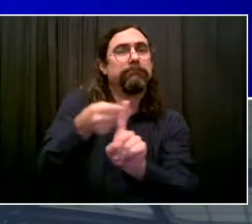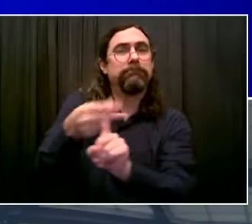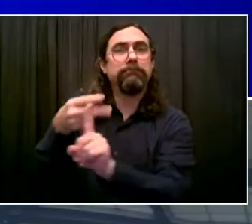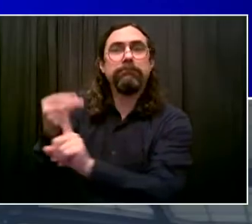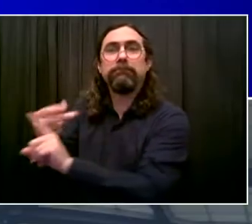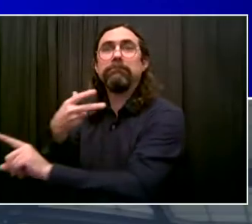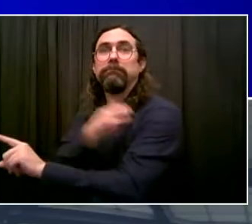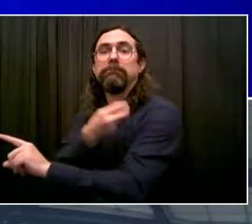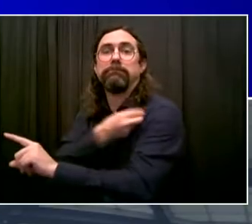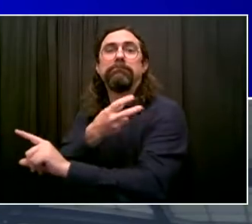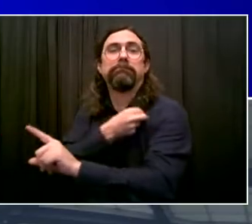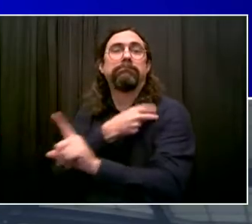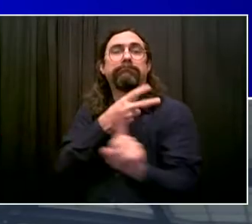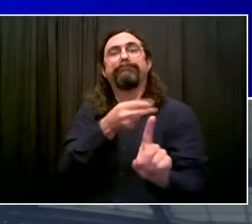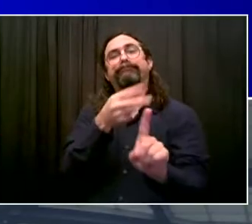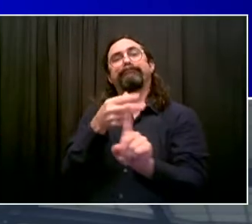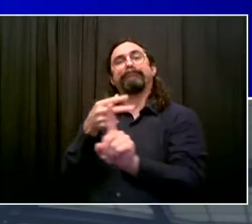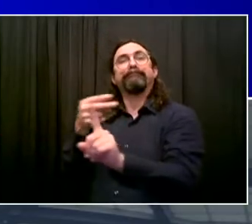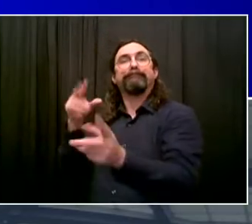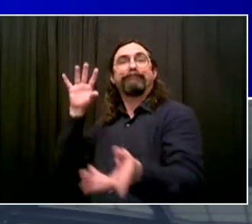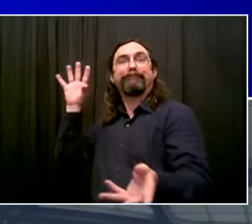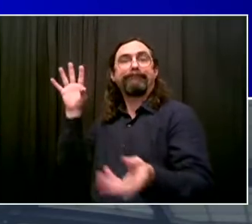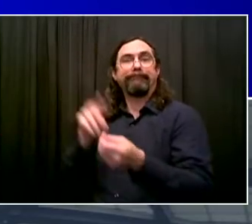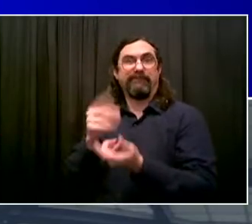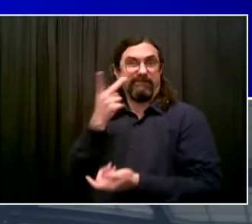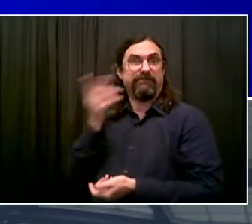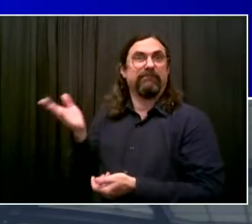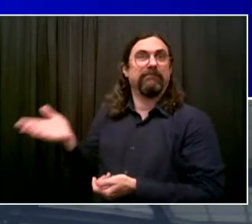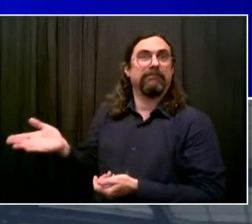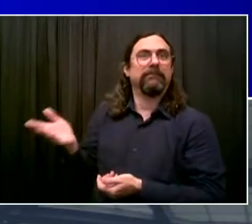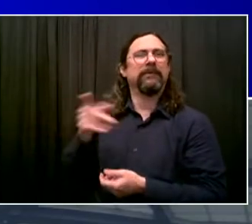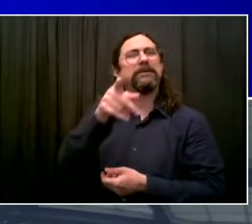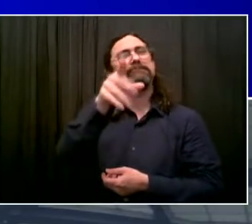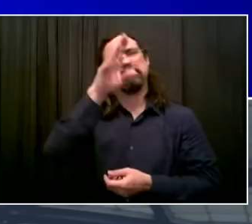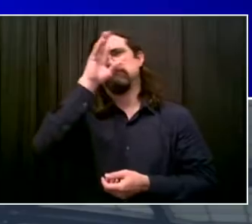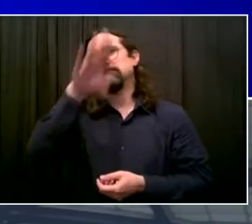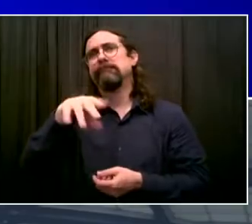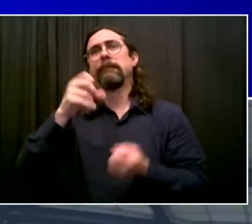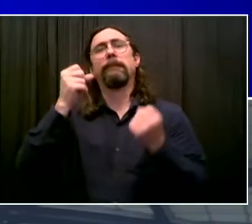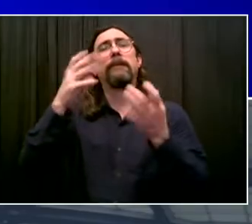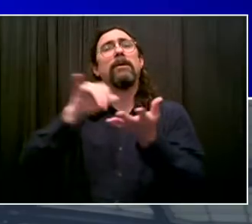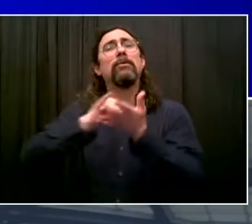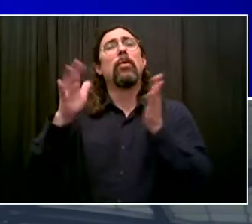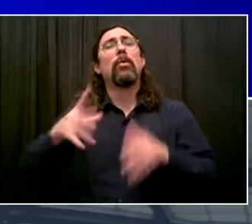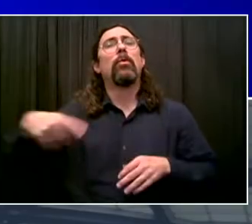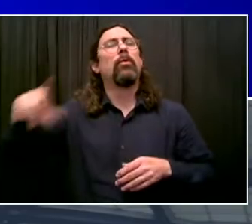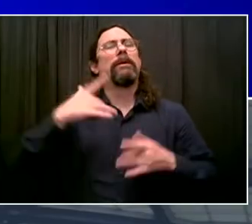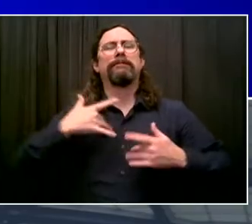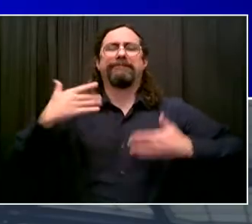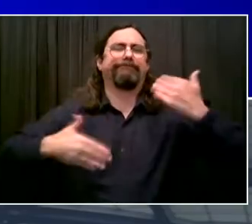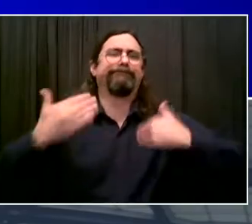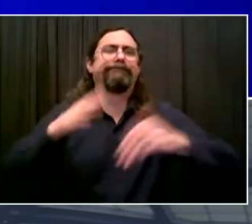sometimes because of the rush of life in this city. But let's dwell for a moment on this number because it's astounding.